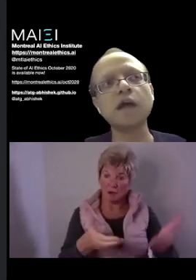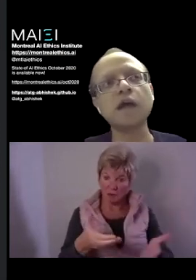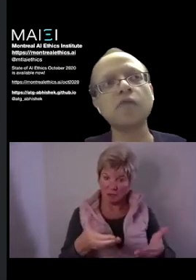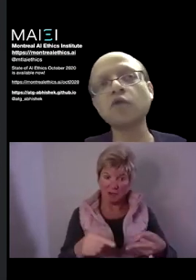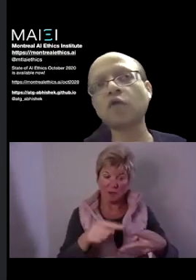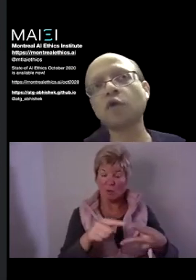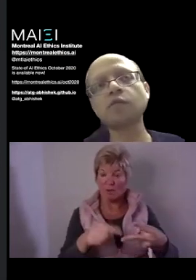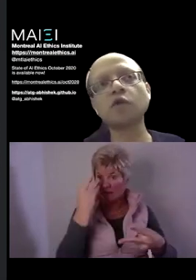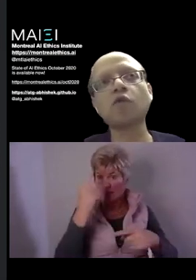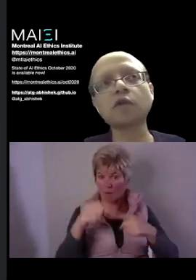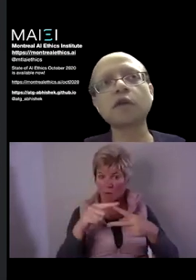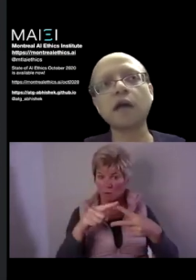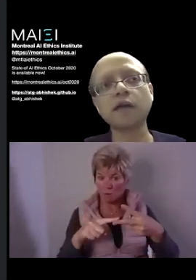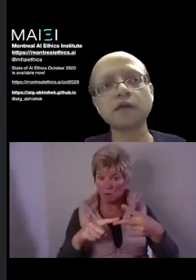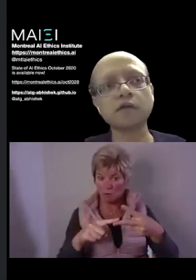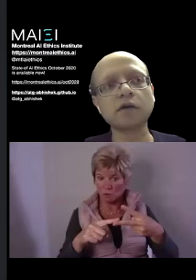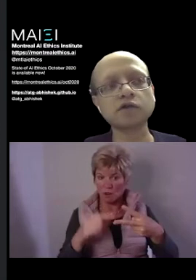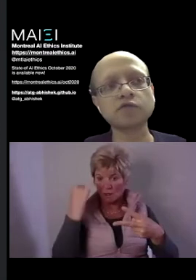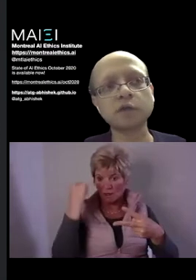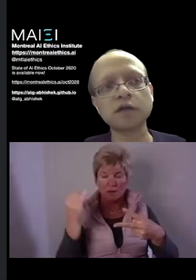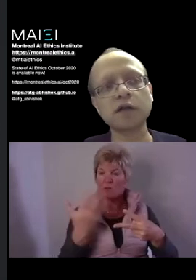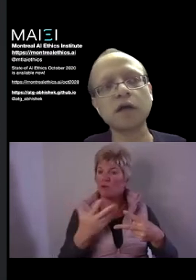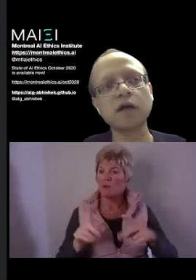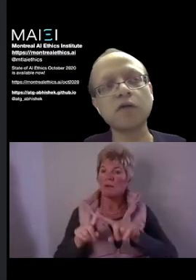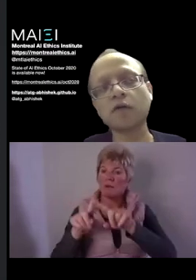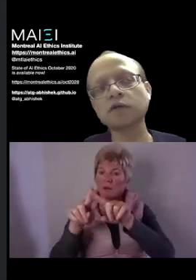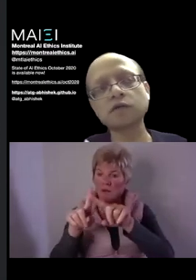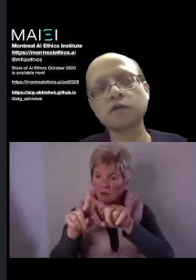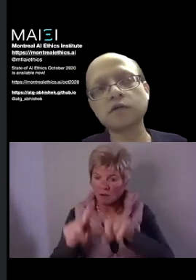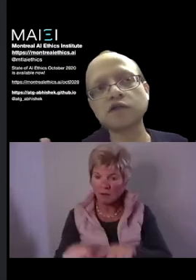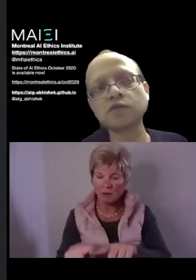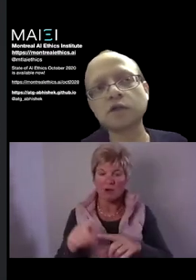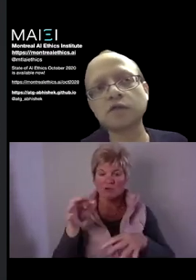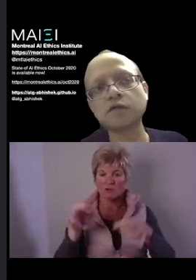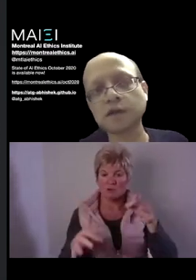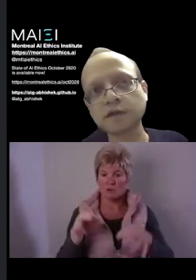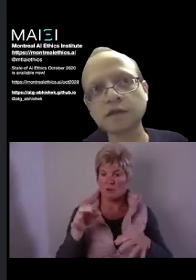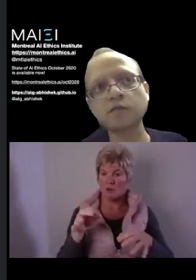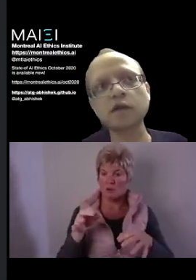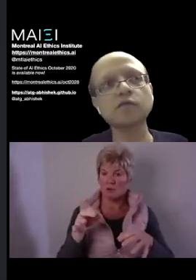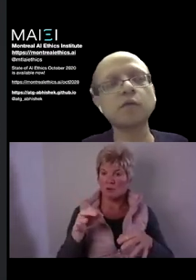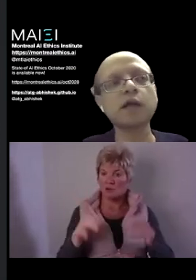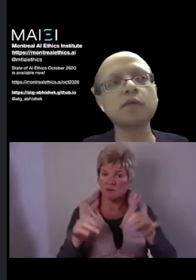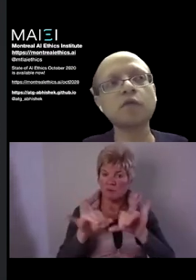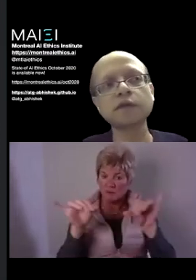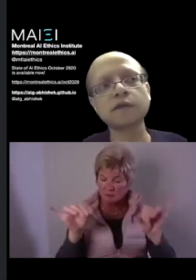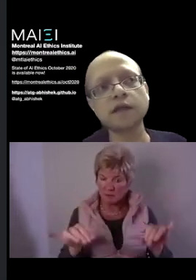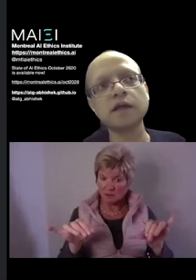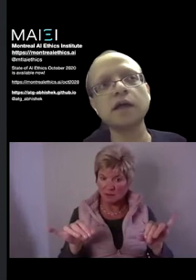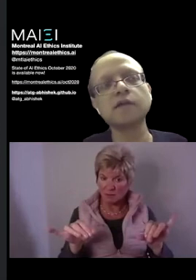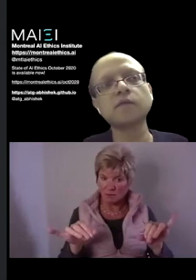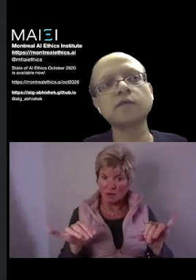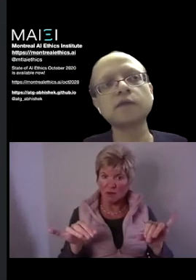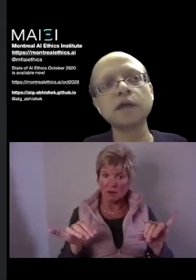notions, we don't want to be over-reliant on our judgment, judgment from the system, because we might be